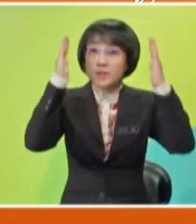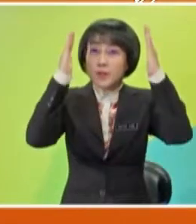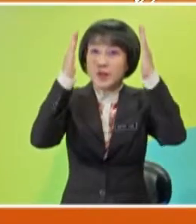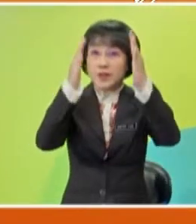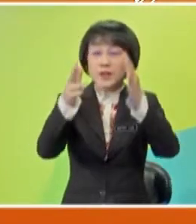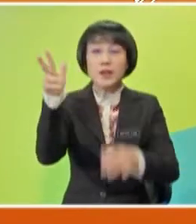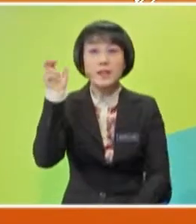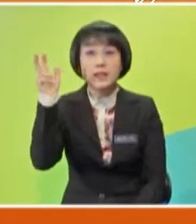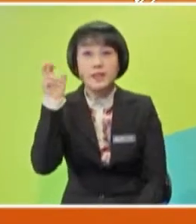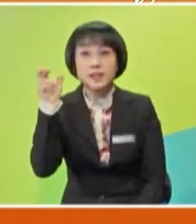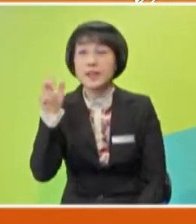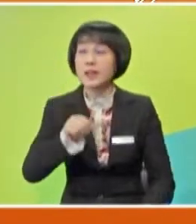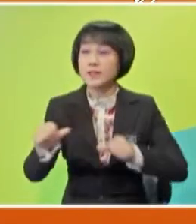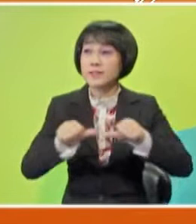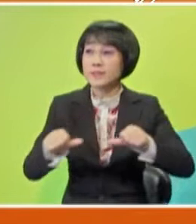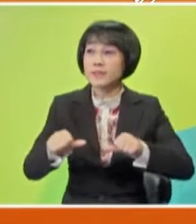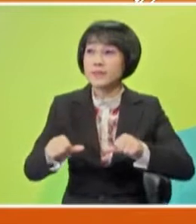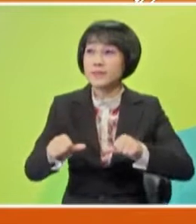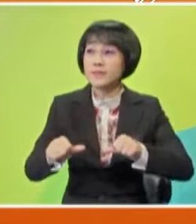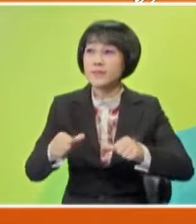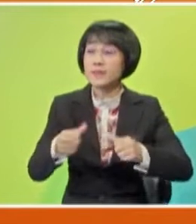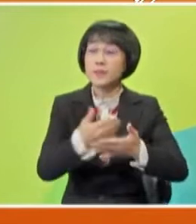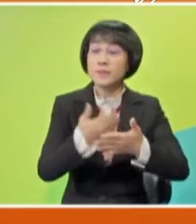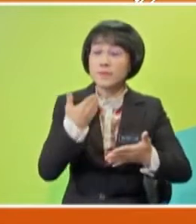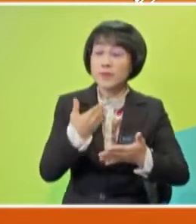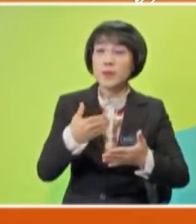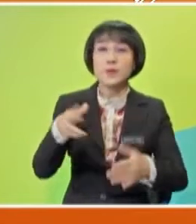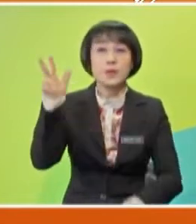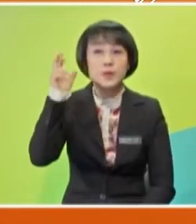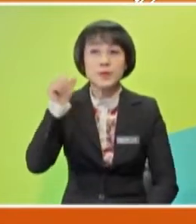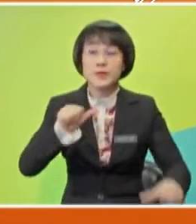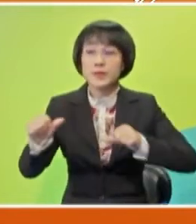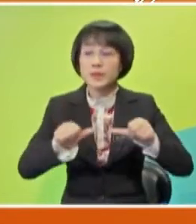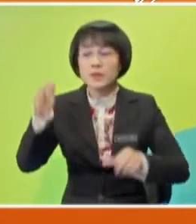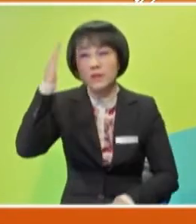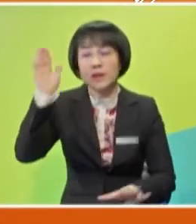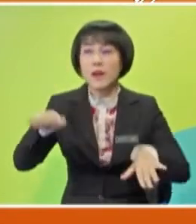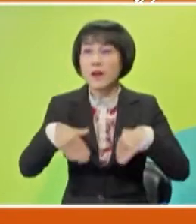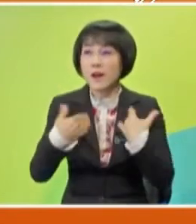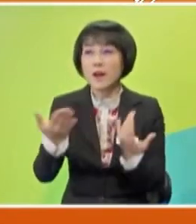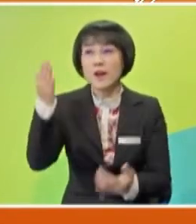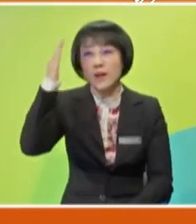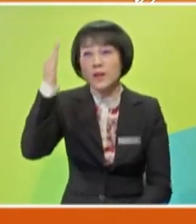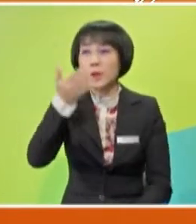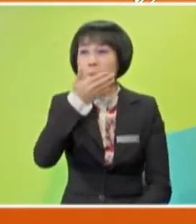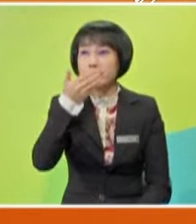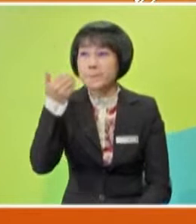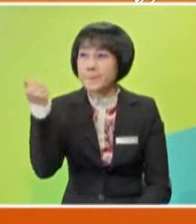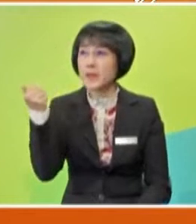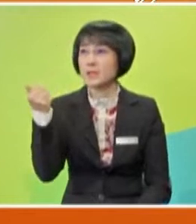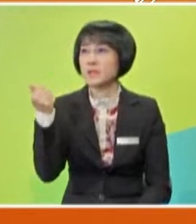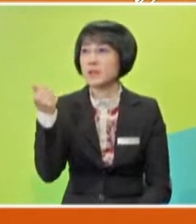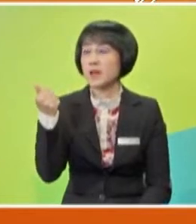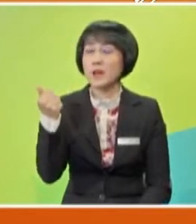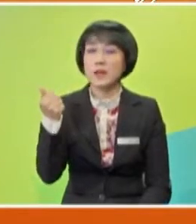the listening activity. But before we do the listening activity, we need to know how to get a better score or how to perform